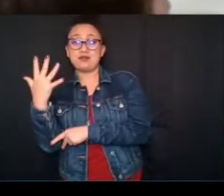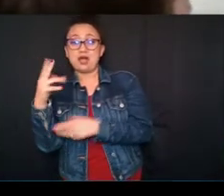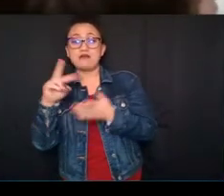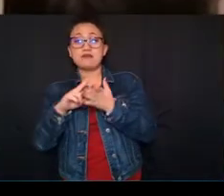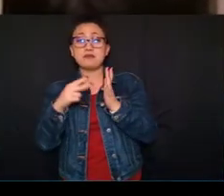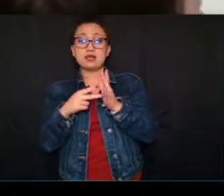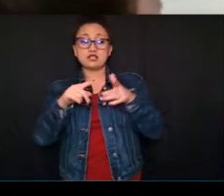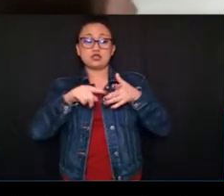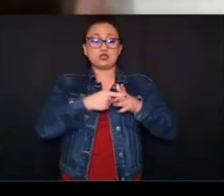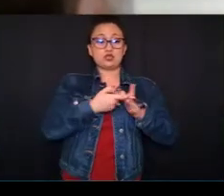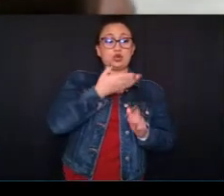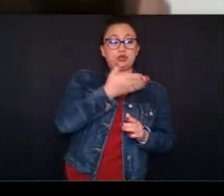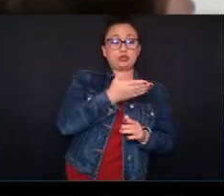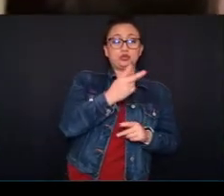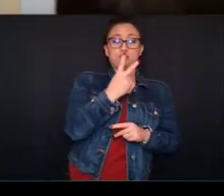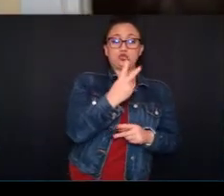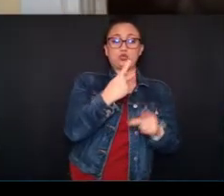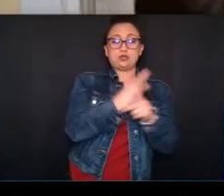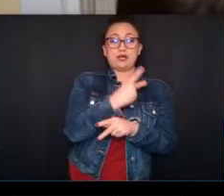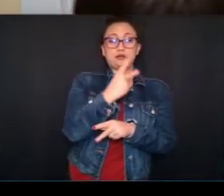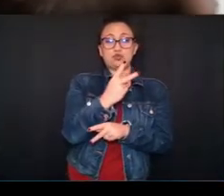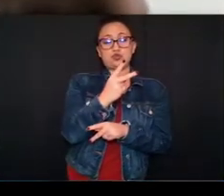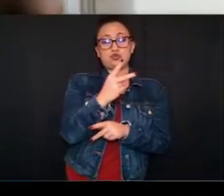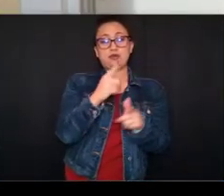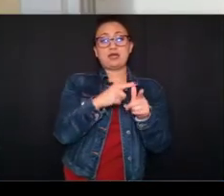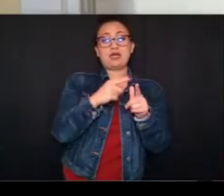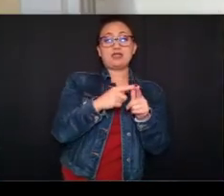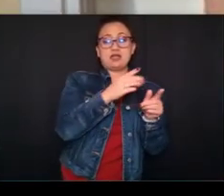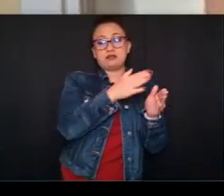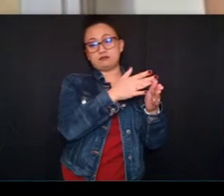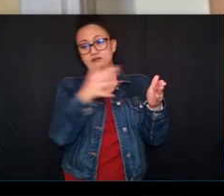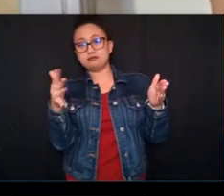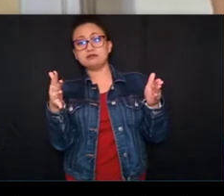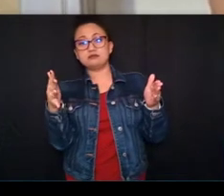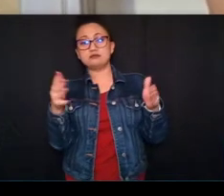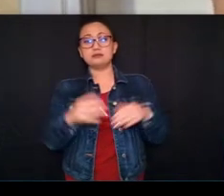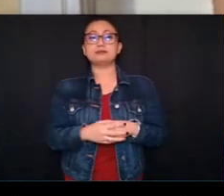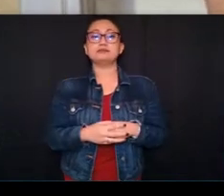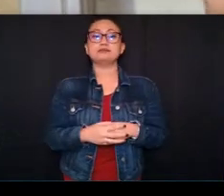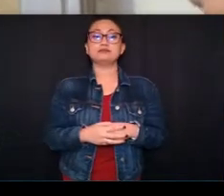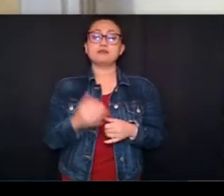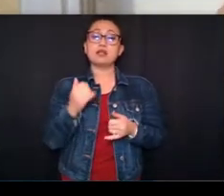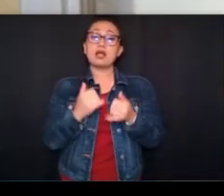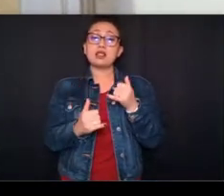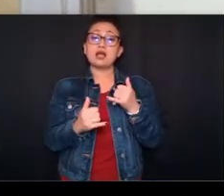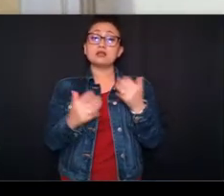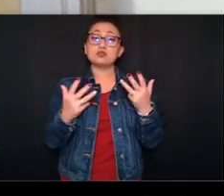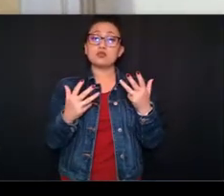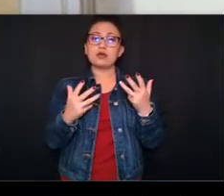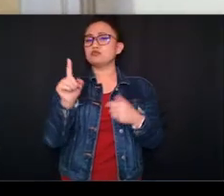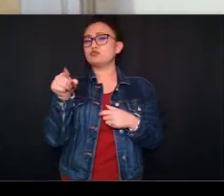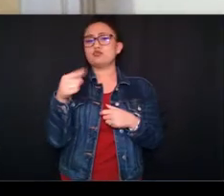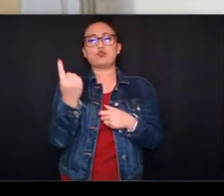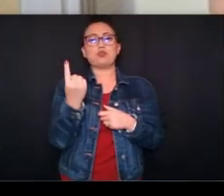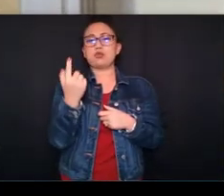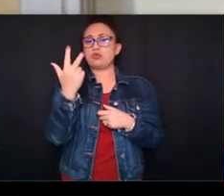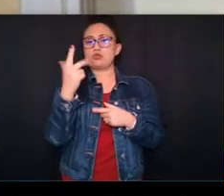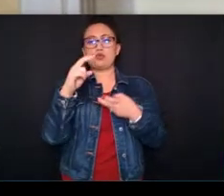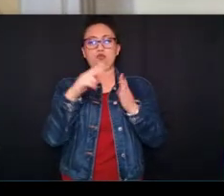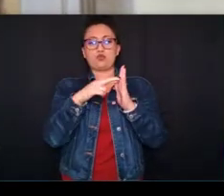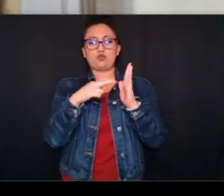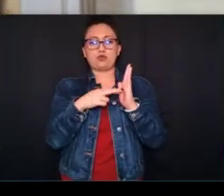doing multiplication and division as you read left to right across the page. All right. And then the last thing is, and there's only 3 rules, so this is the third